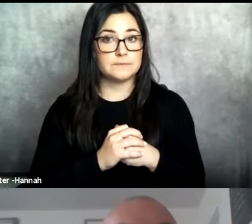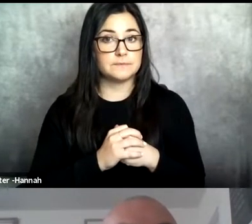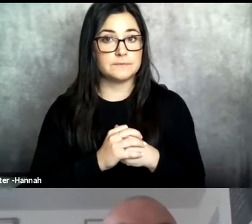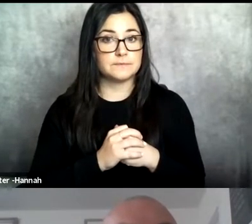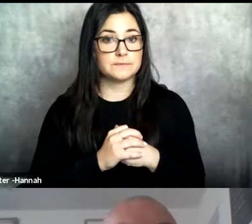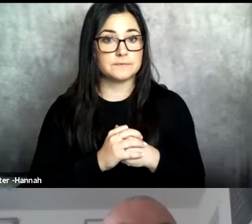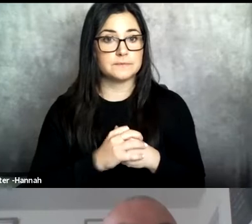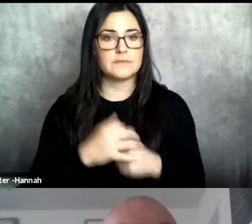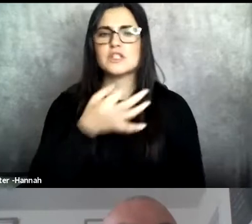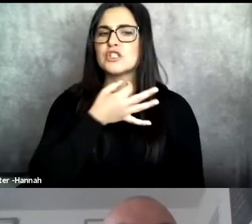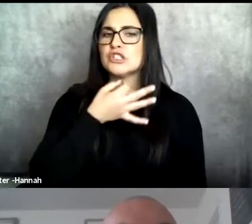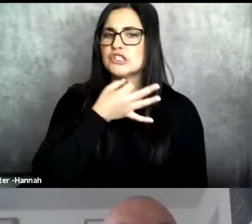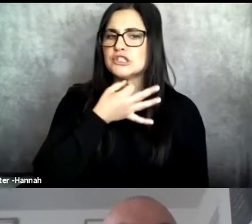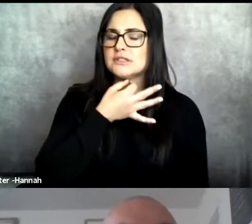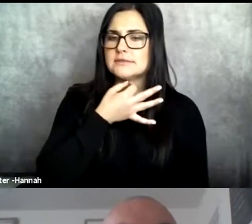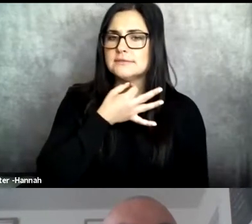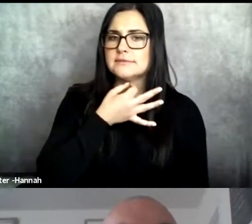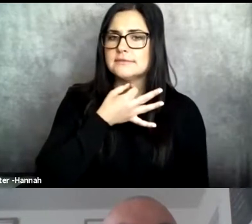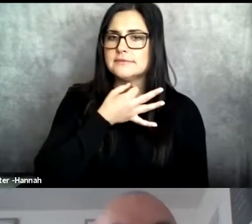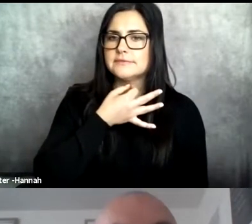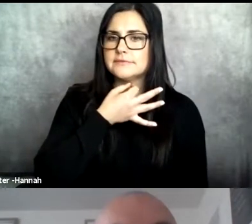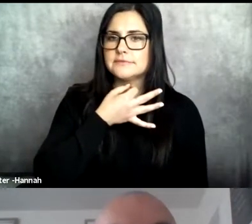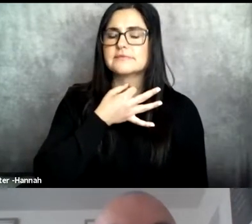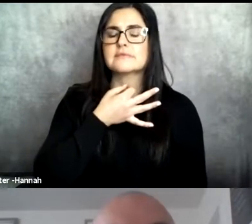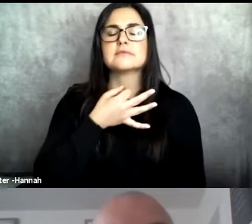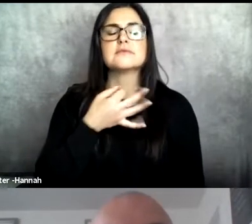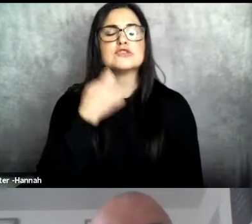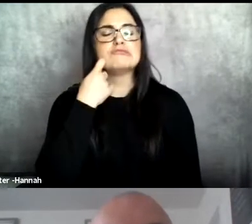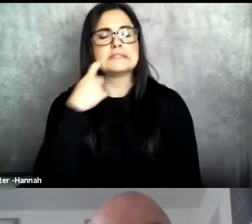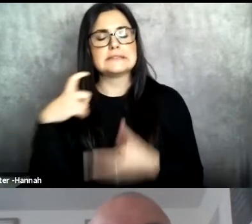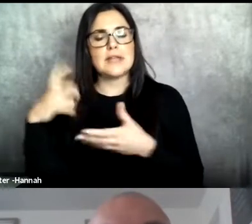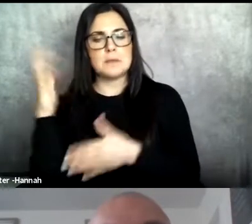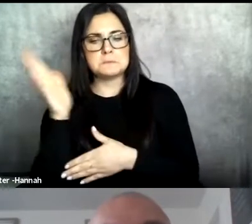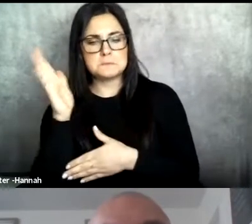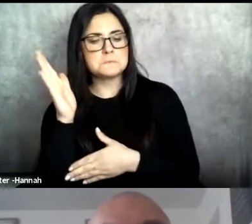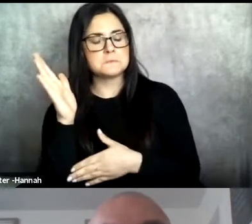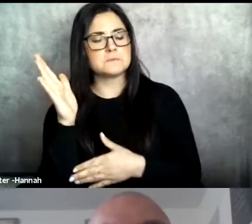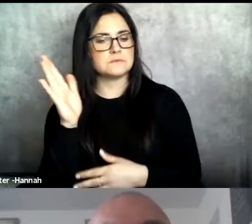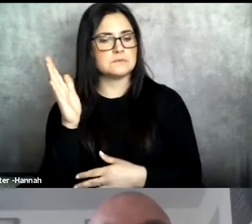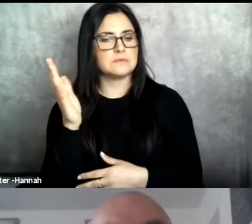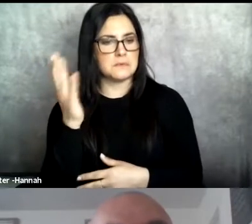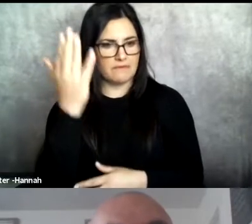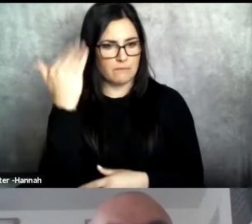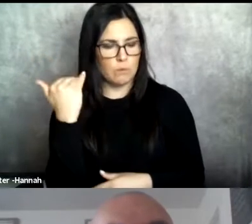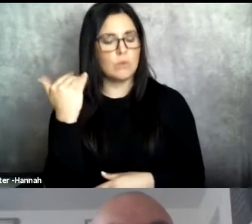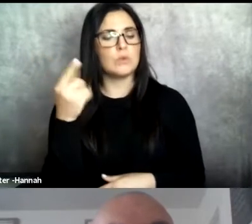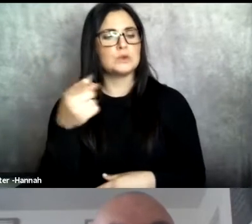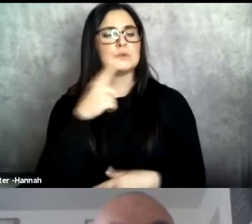just curious. I know that you in your last presentation earlier, you mentioned the